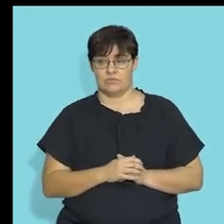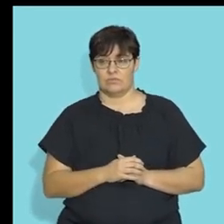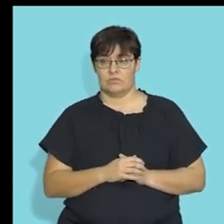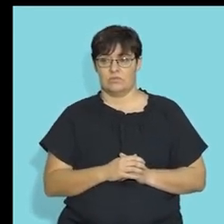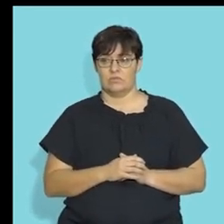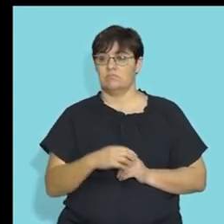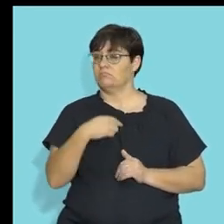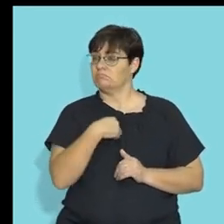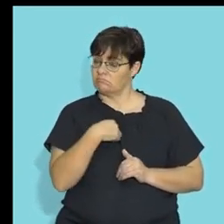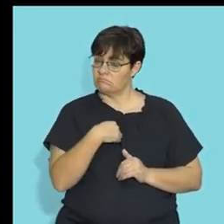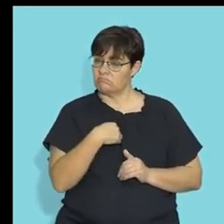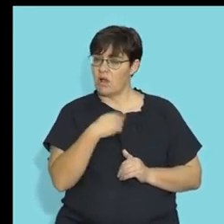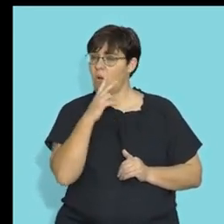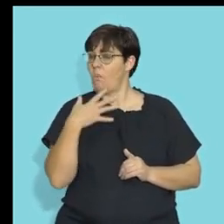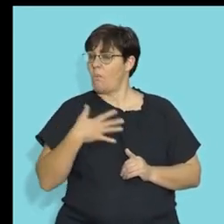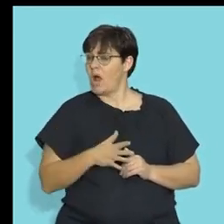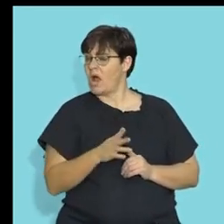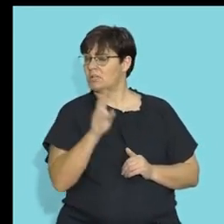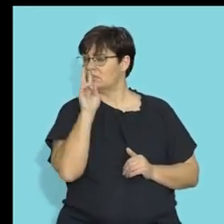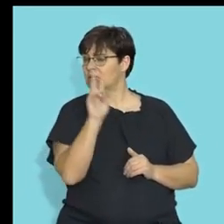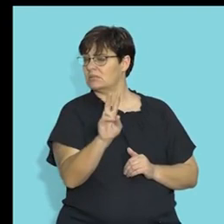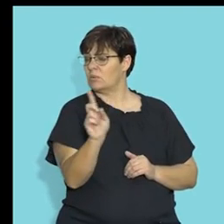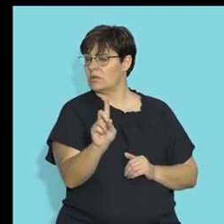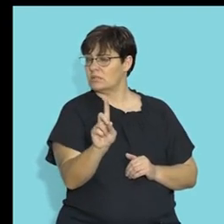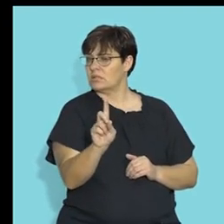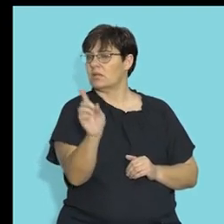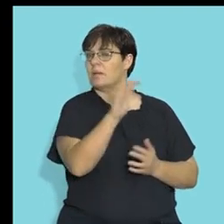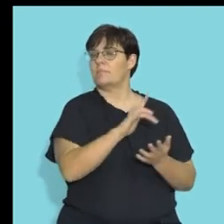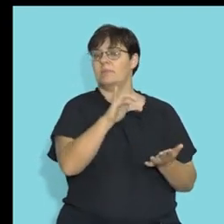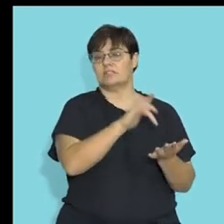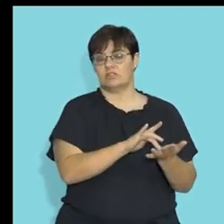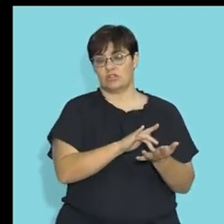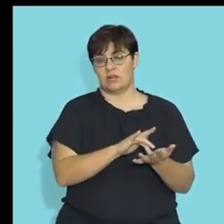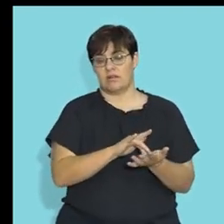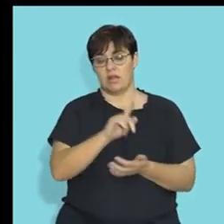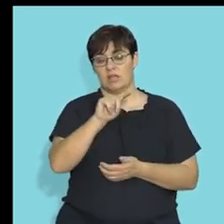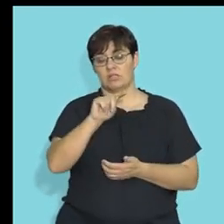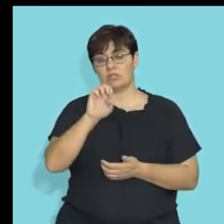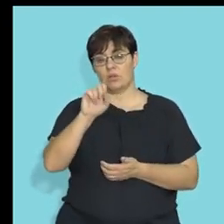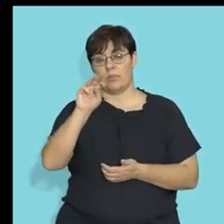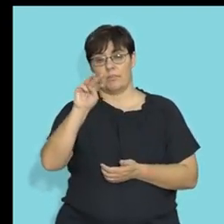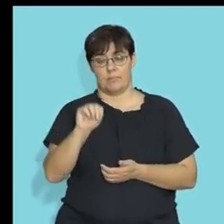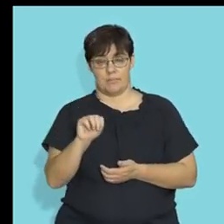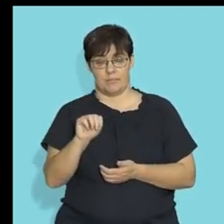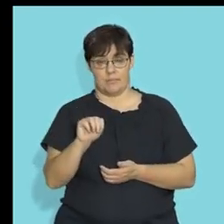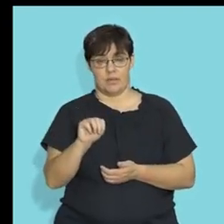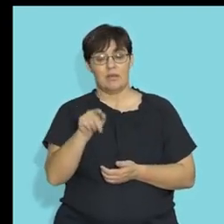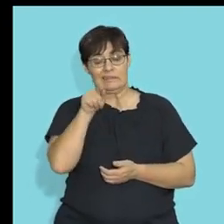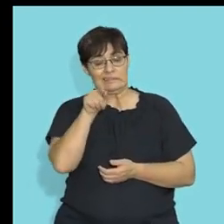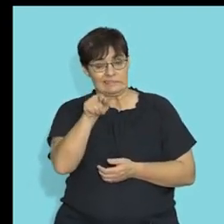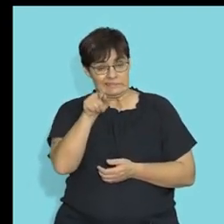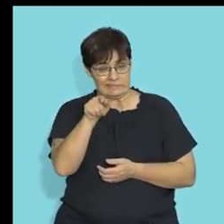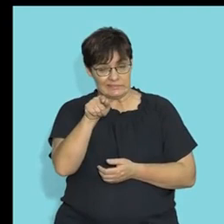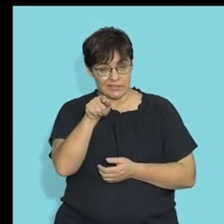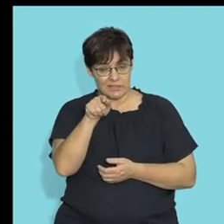8,192. So I'm actually looking for the position of the term